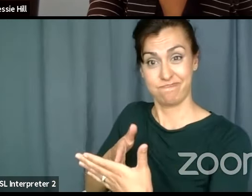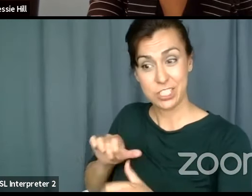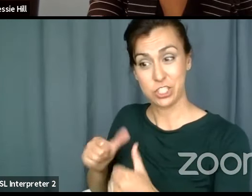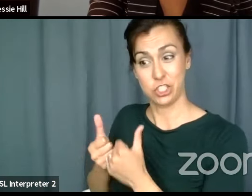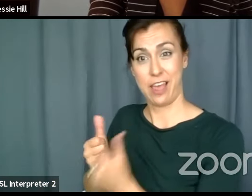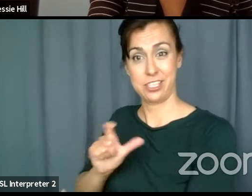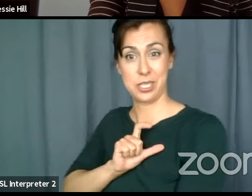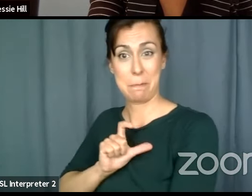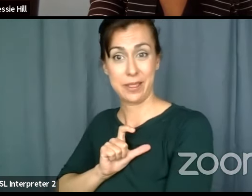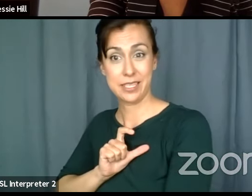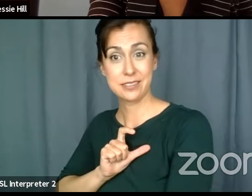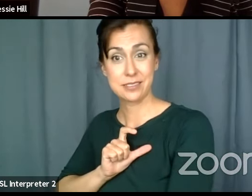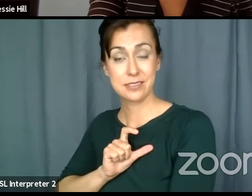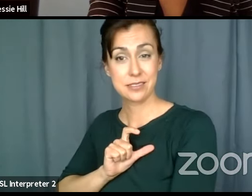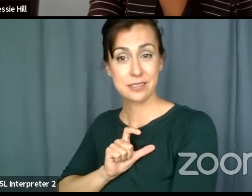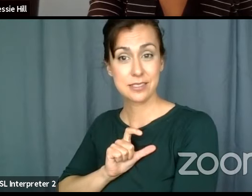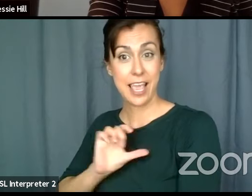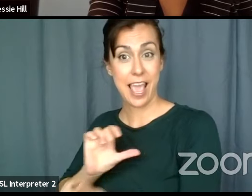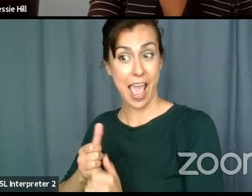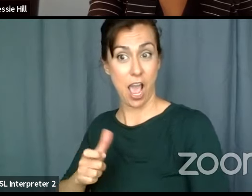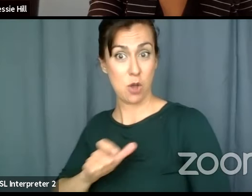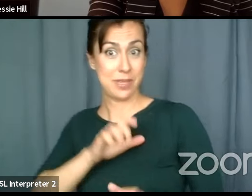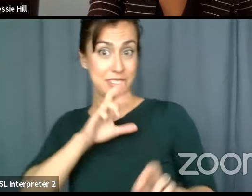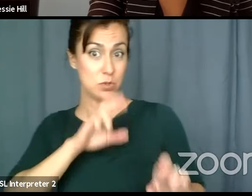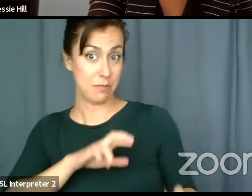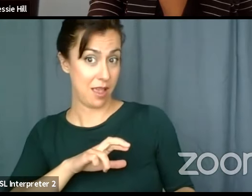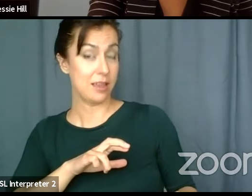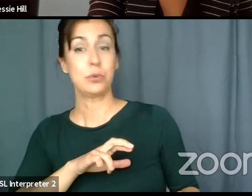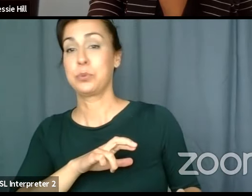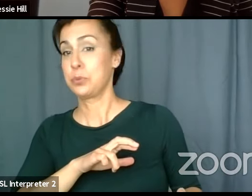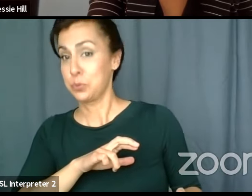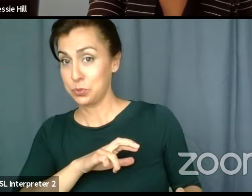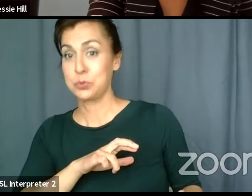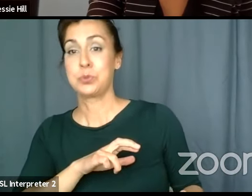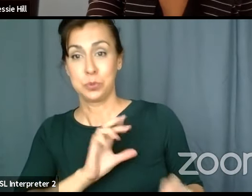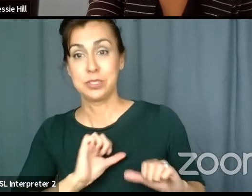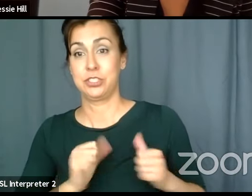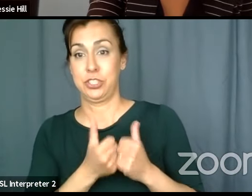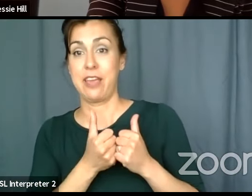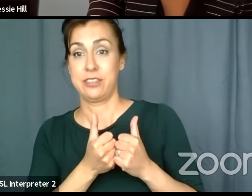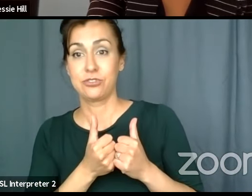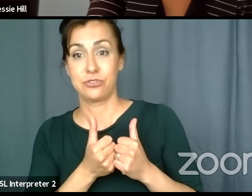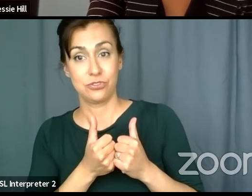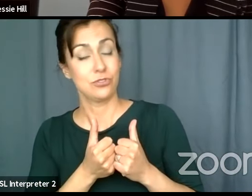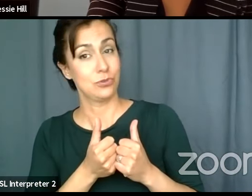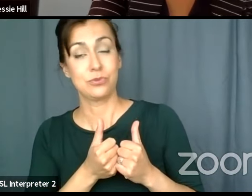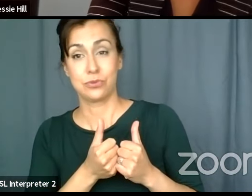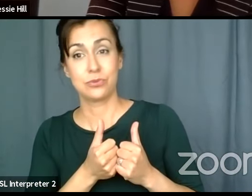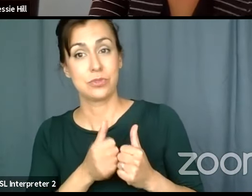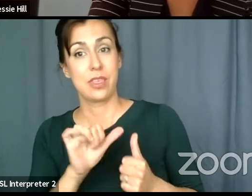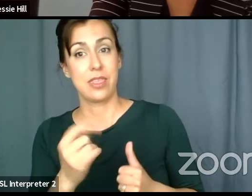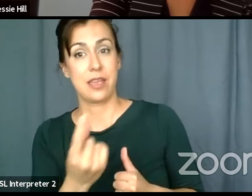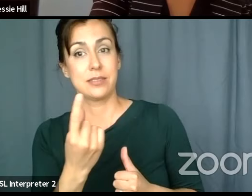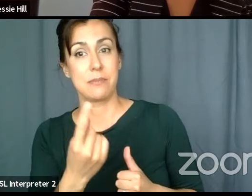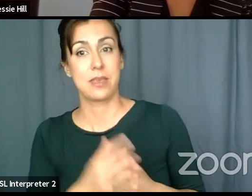directly challenged. How they respond to that challenge is something that I